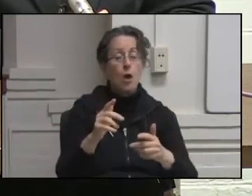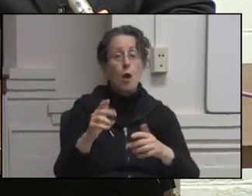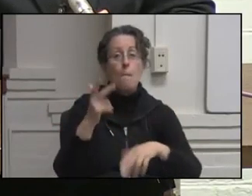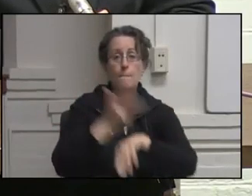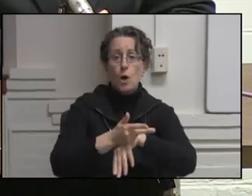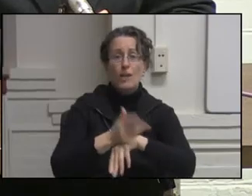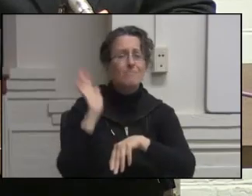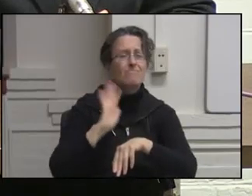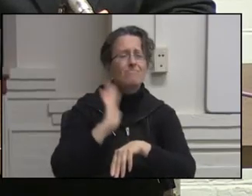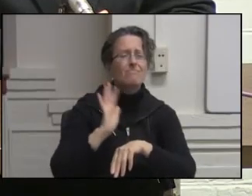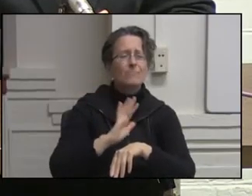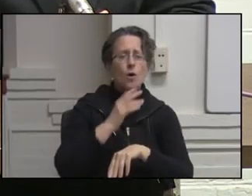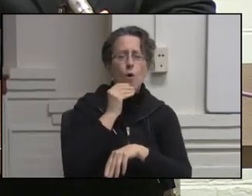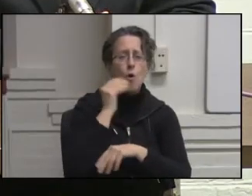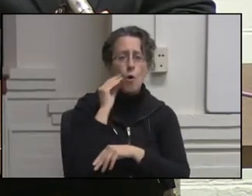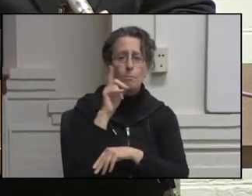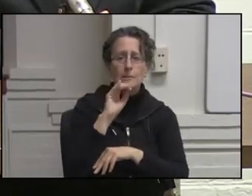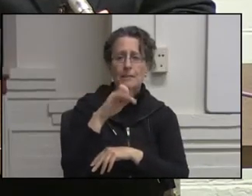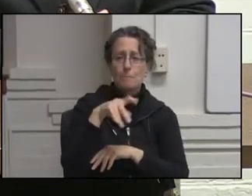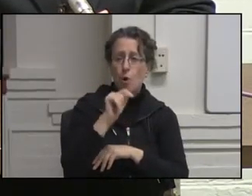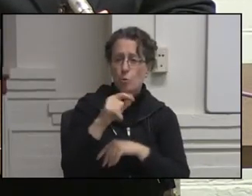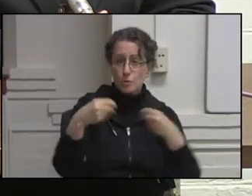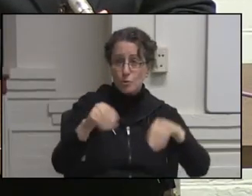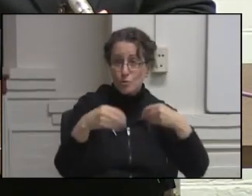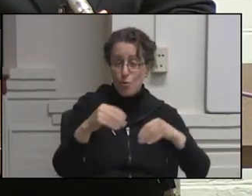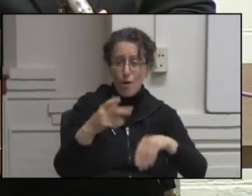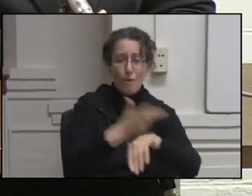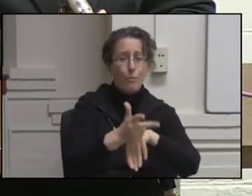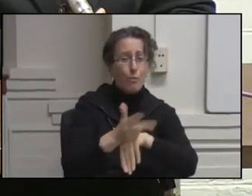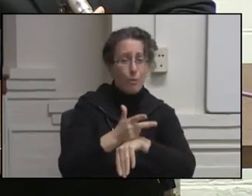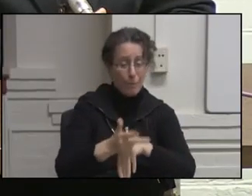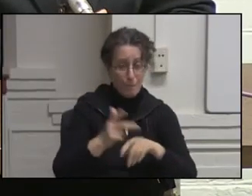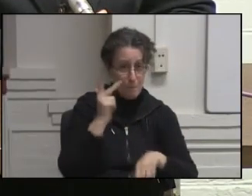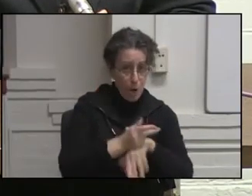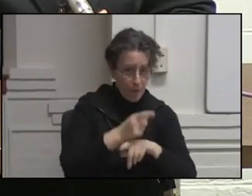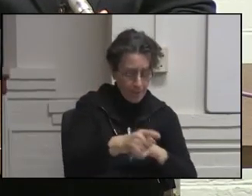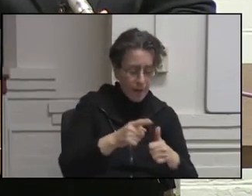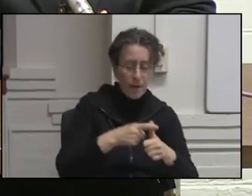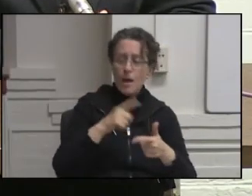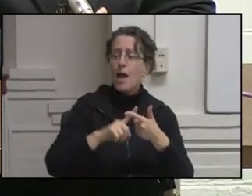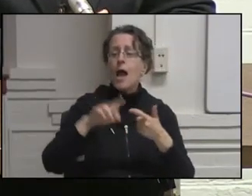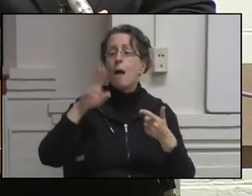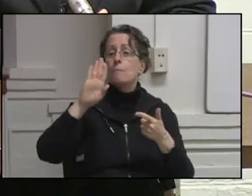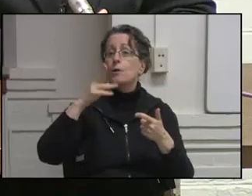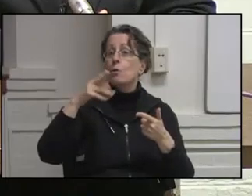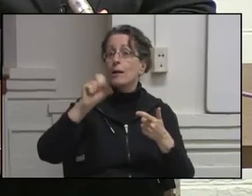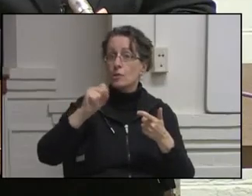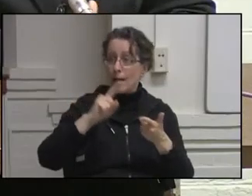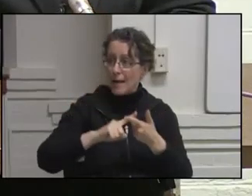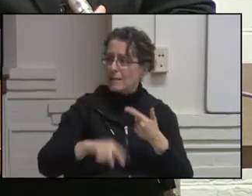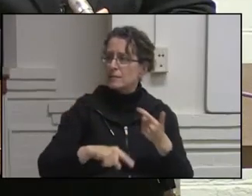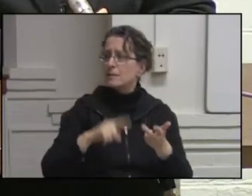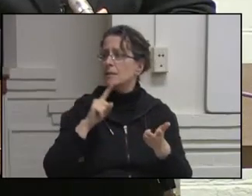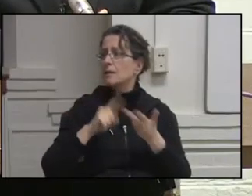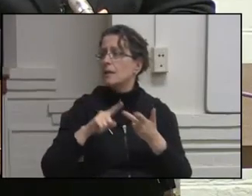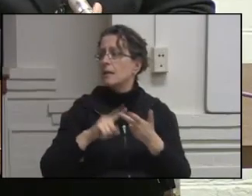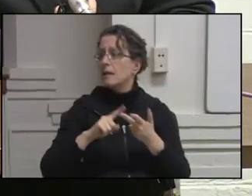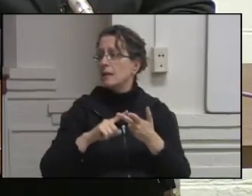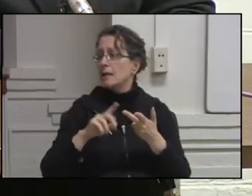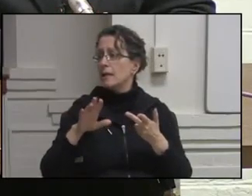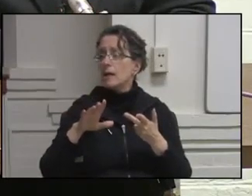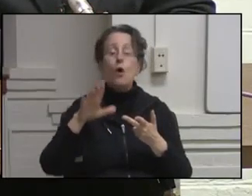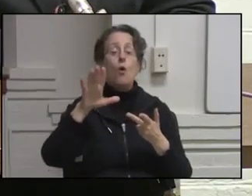lot, at the high school, or out at Academy School. And I'm working with securing all that now. And we will have consistent shuttles going